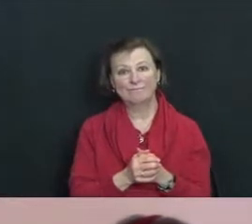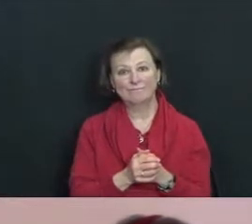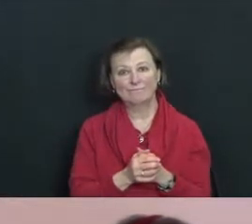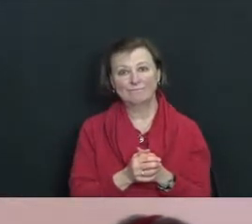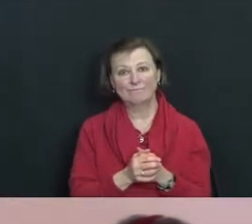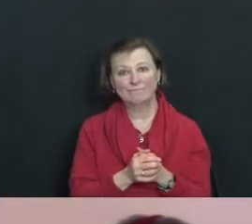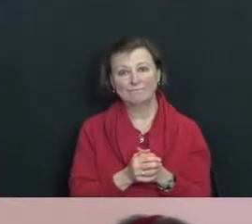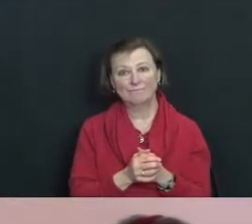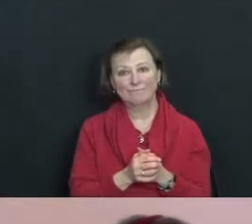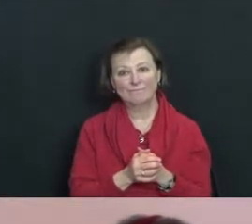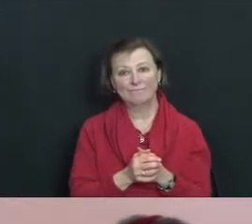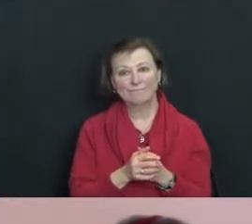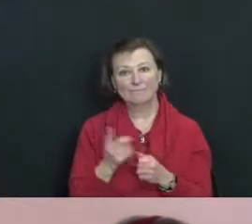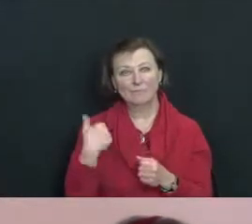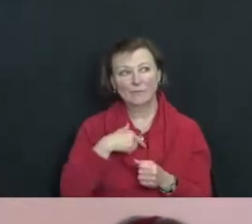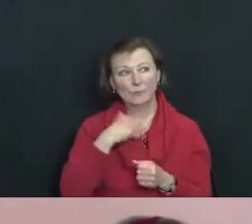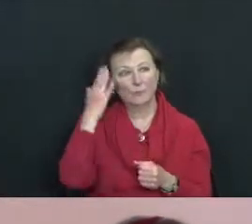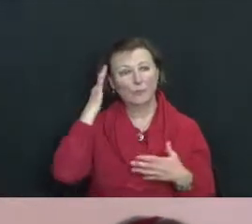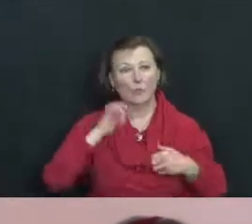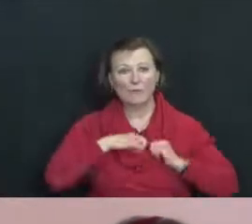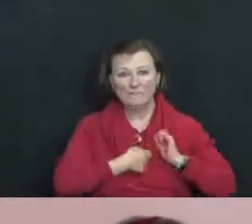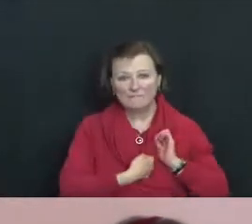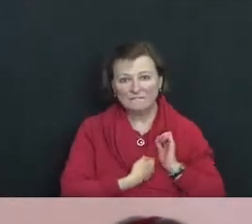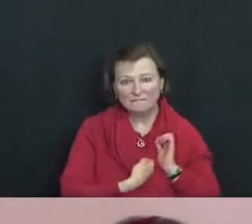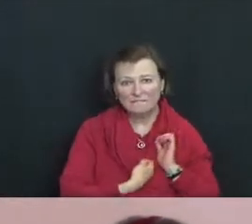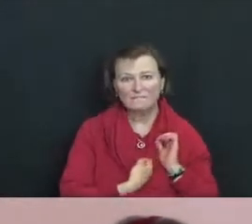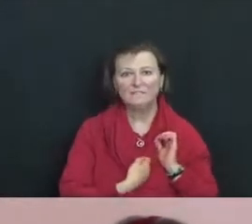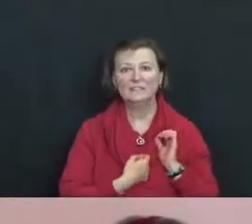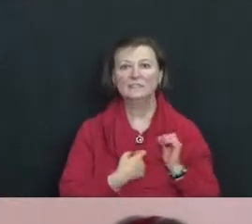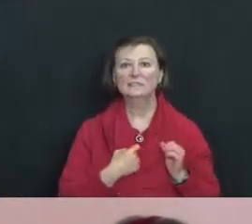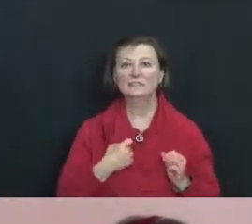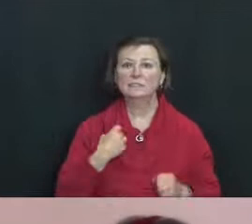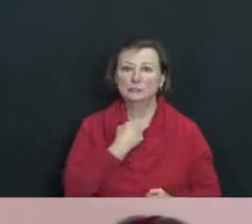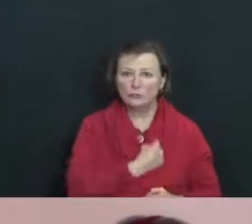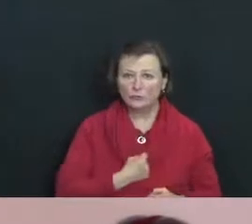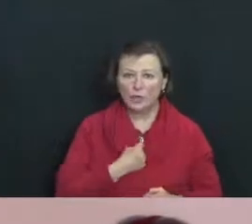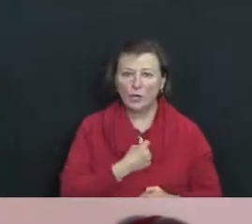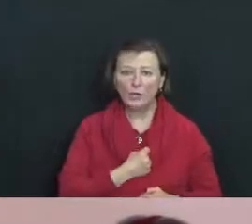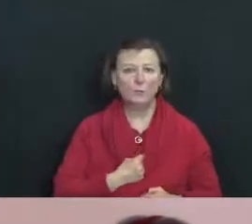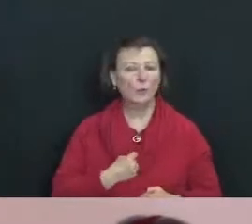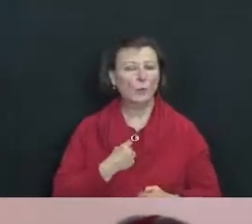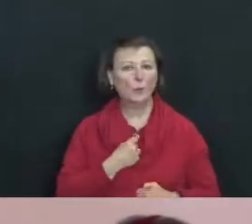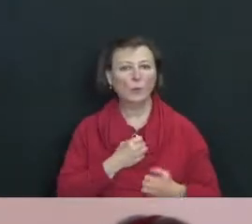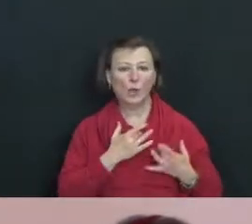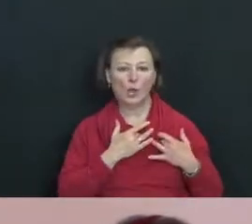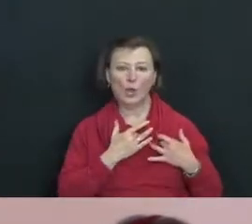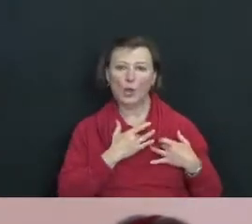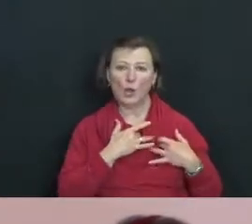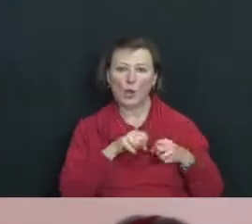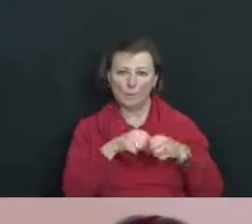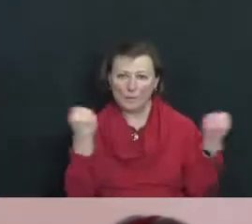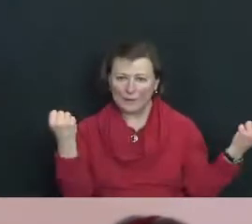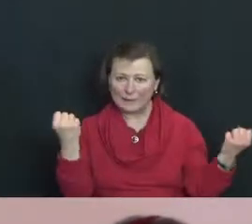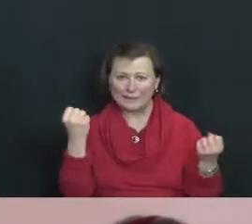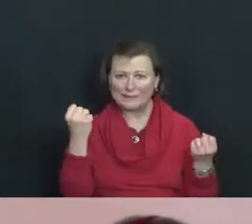We all know grief and sorrow and heartbreak in some measure in our lives.